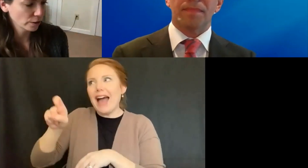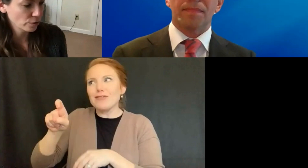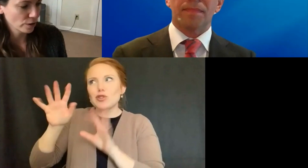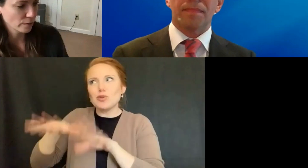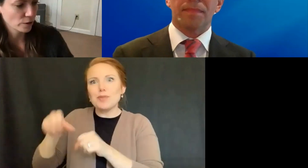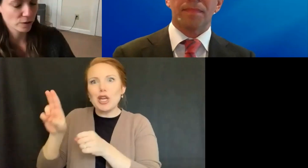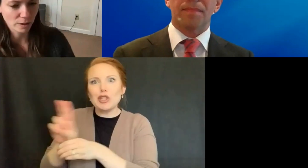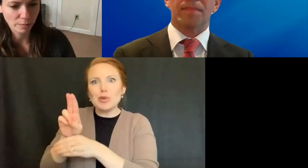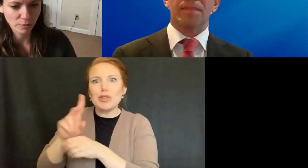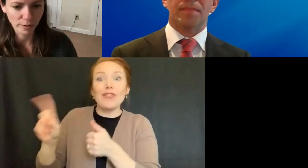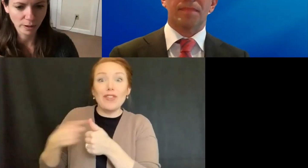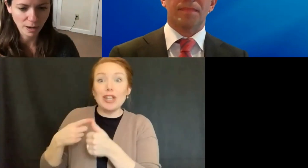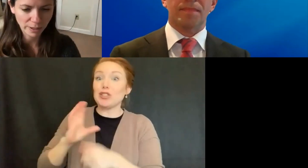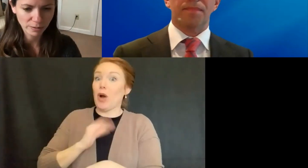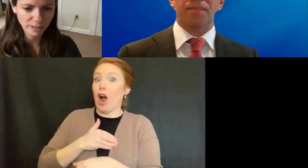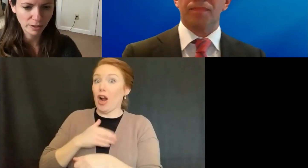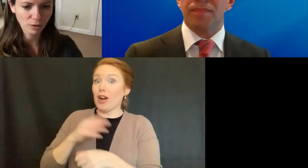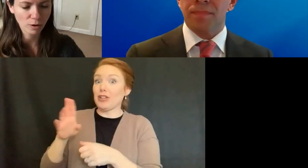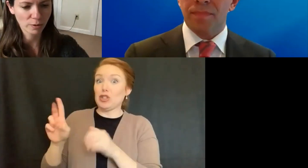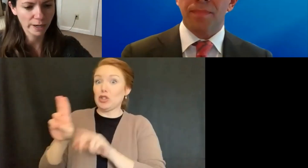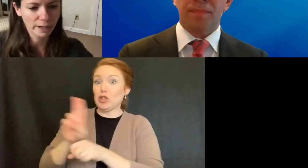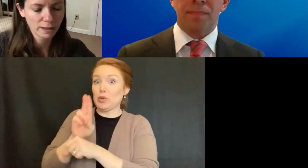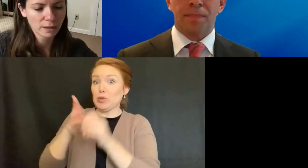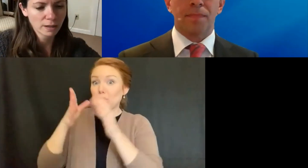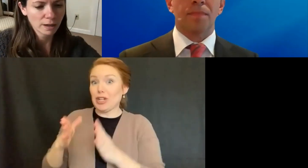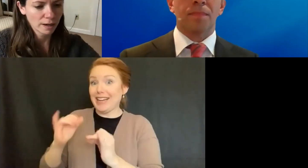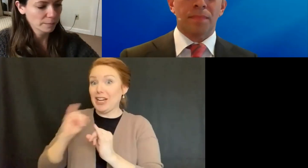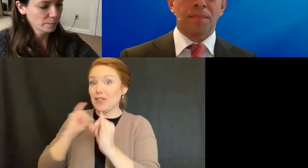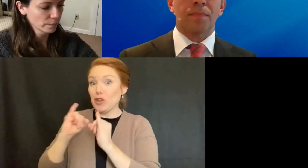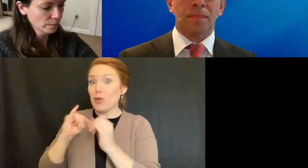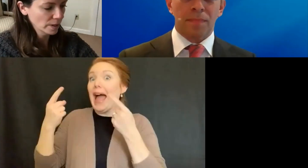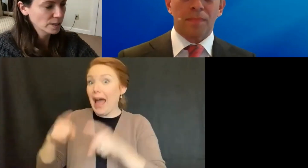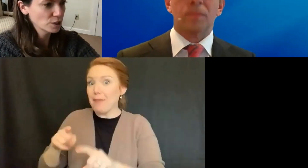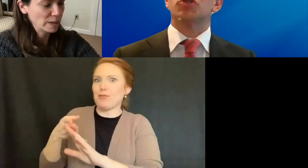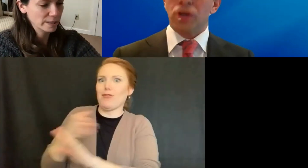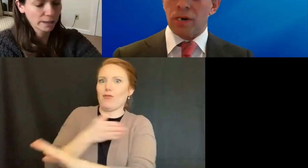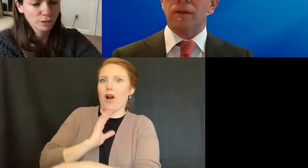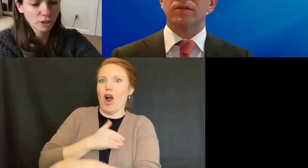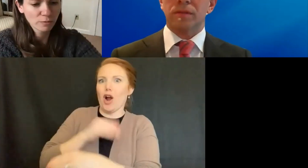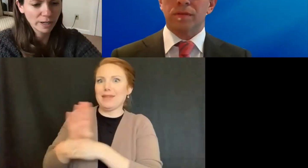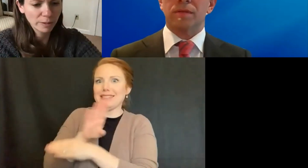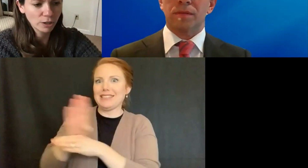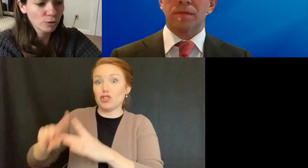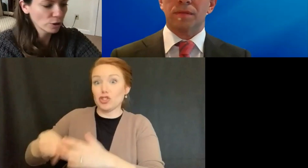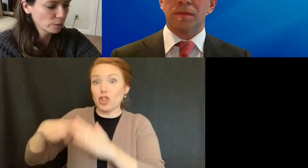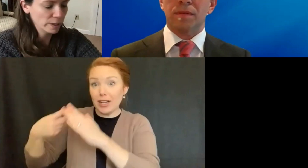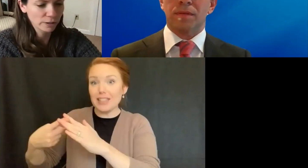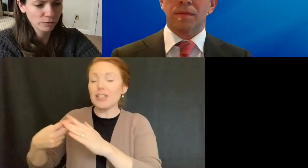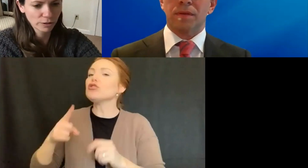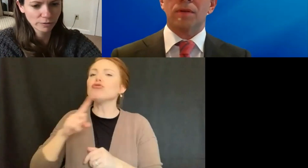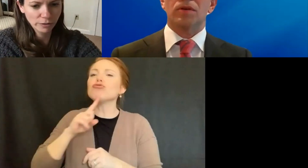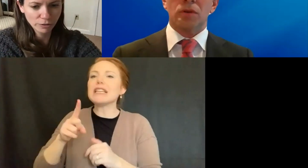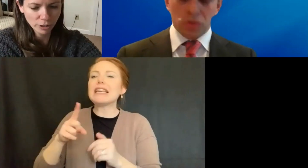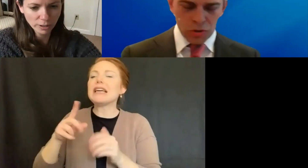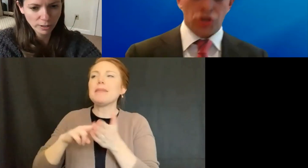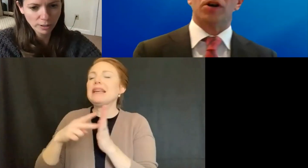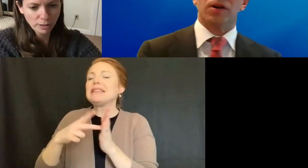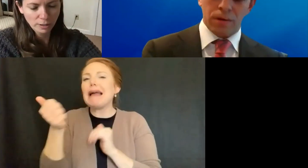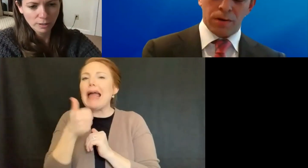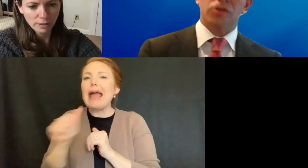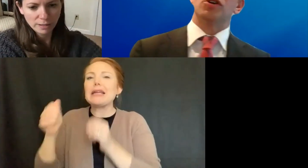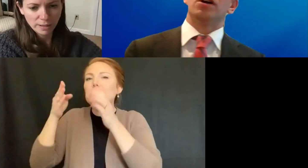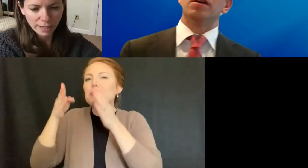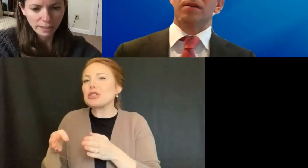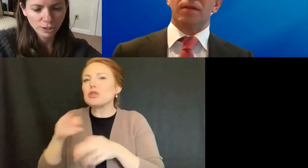first user interviews started before the company was even incorporated. It's just basically a term for anybody who could be a user in the future.